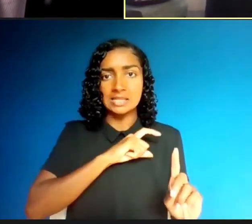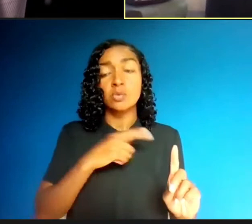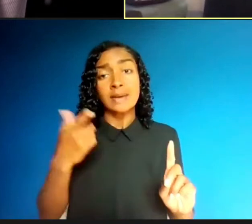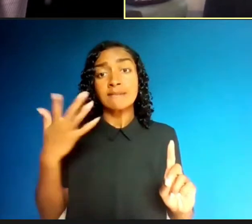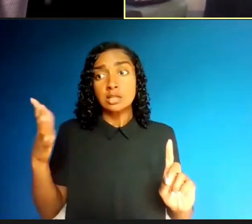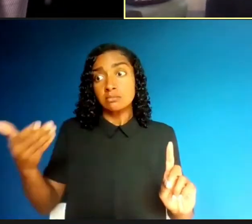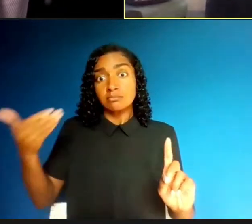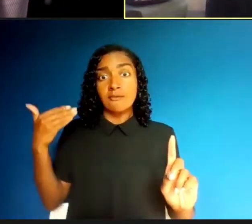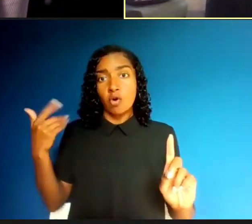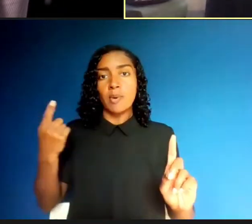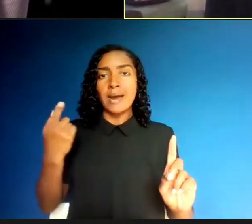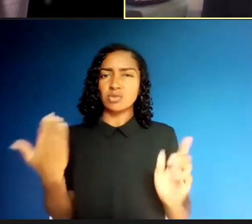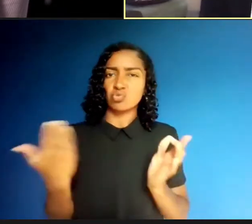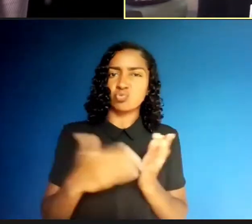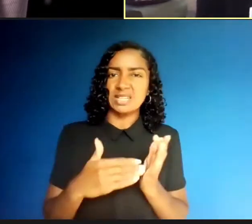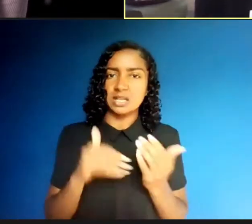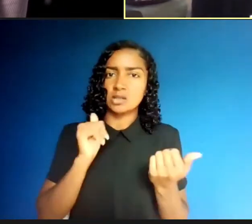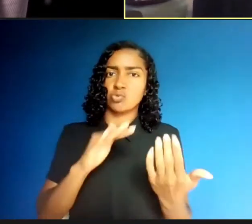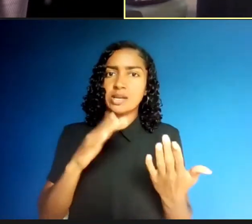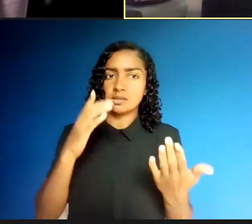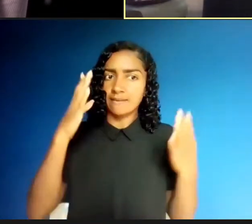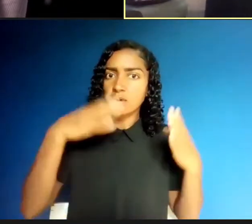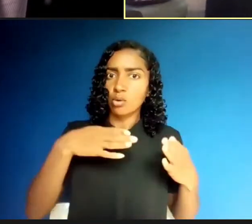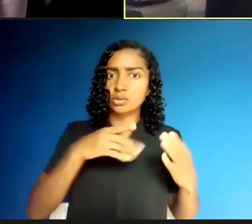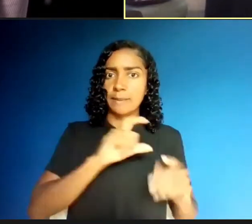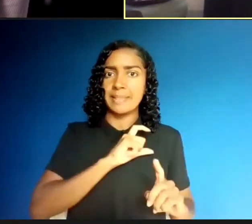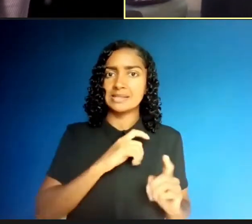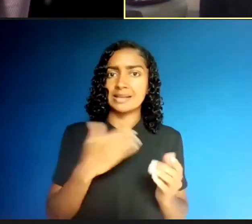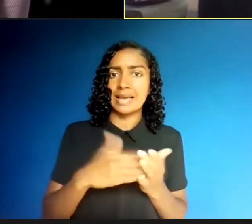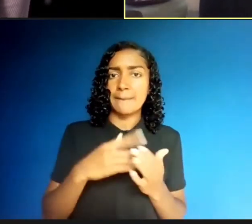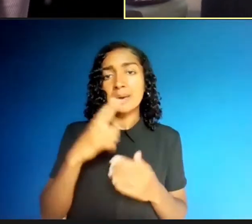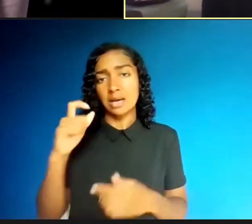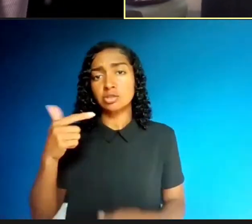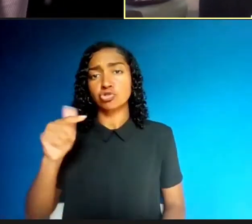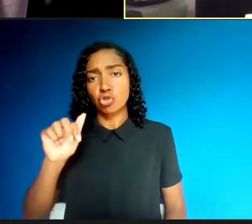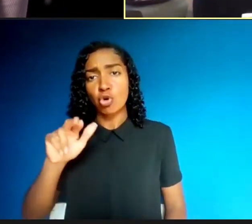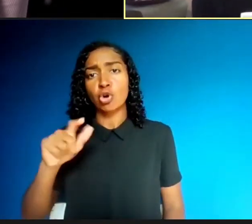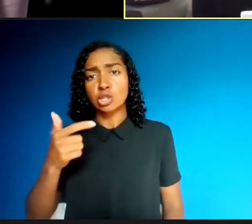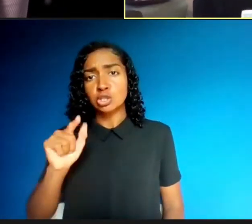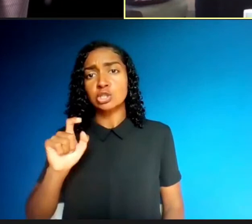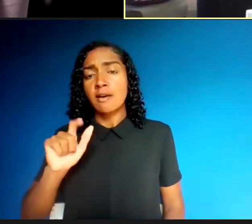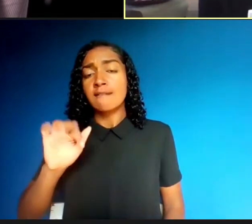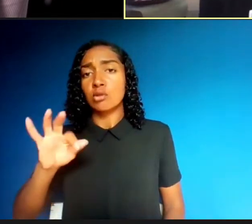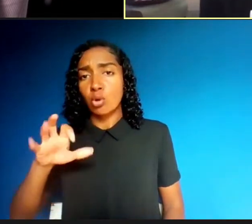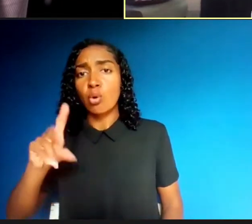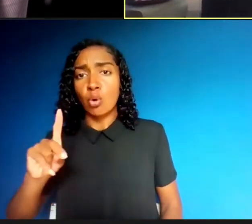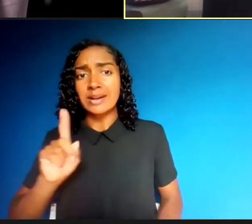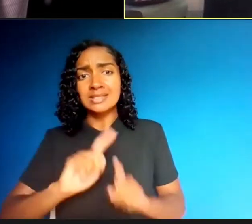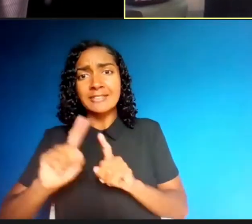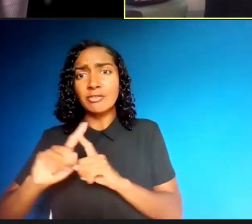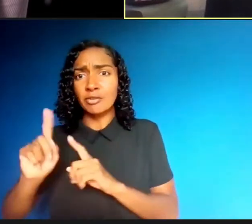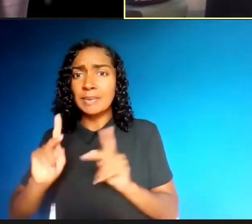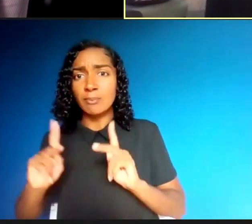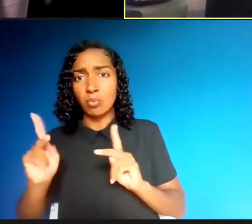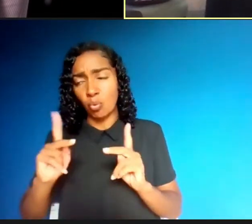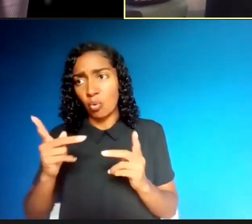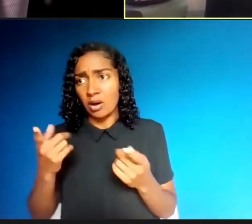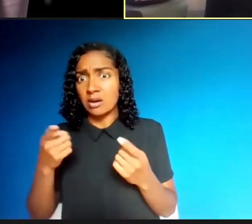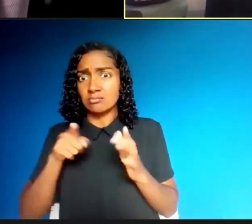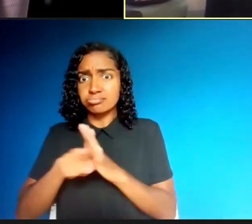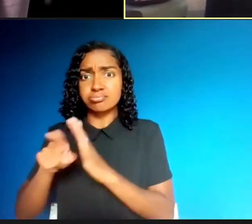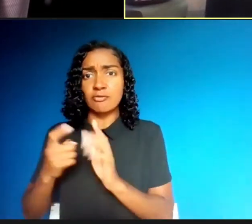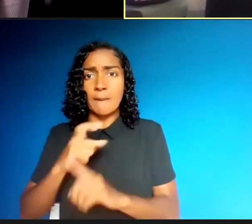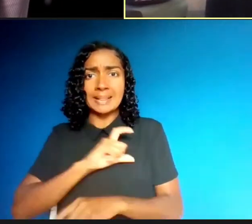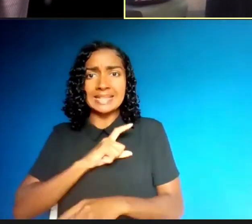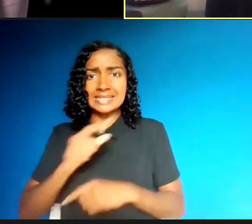readdress policing in America because of George Floyd, as we talked about, and so many others, Rashad Brooks and Breonna Taylor. So we need to do another